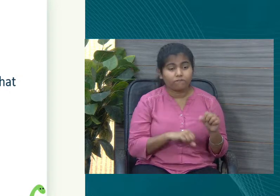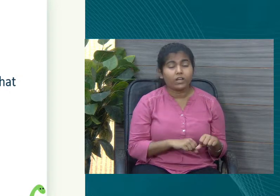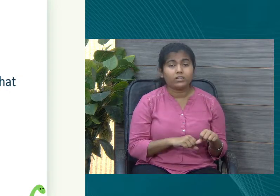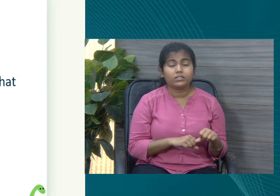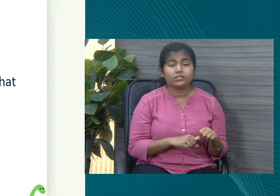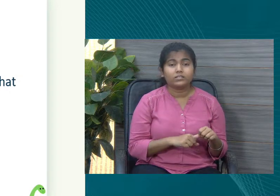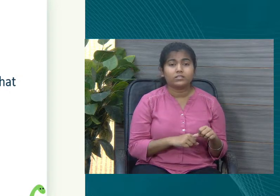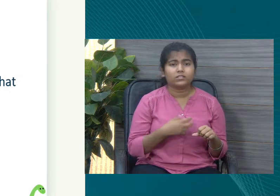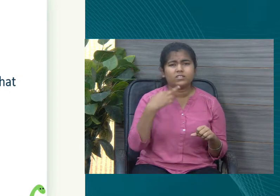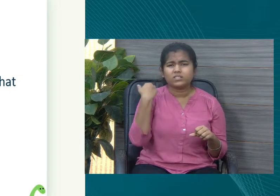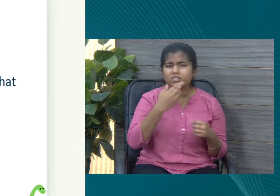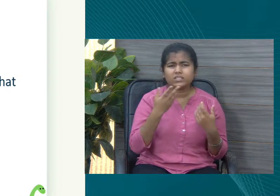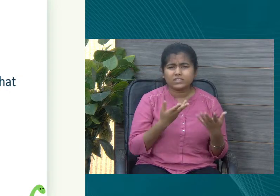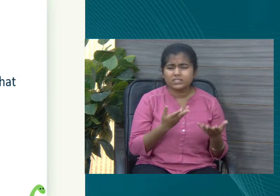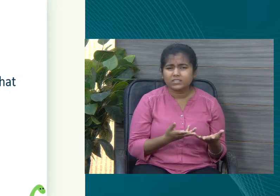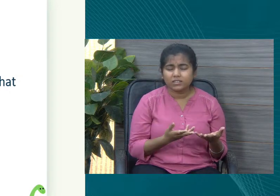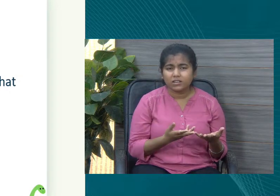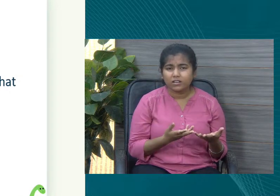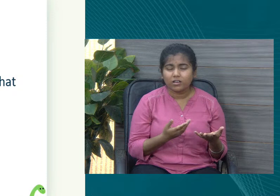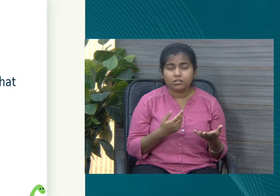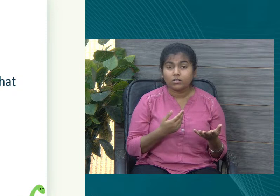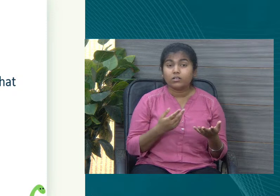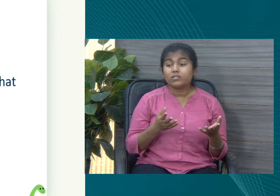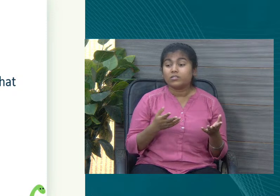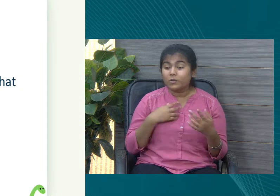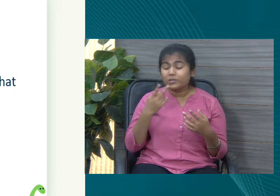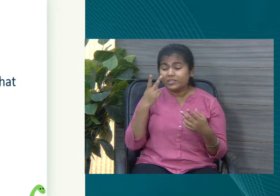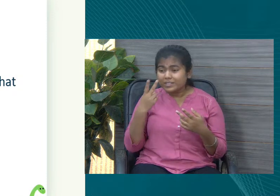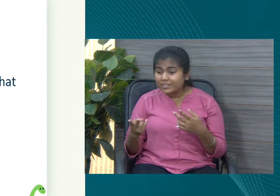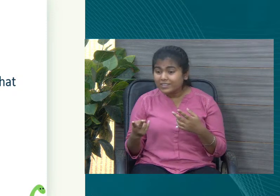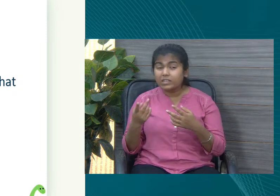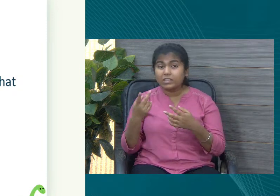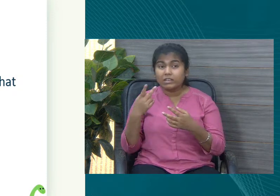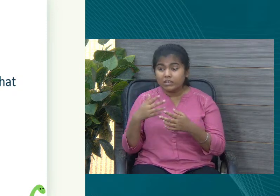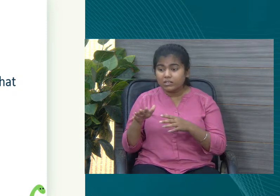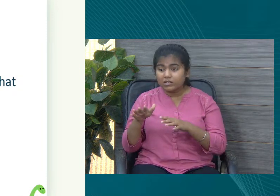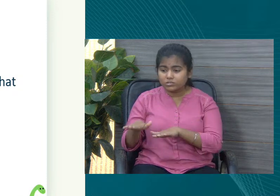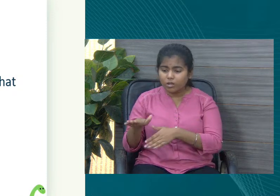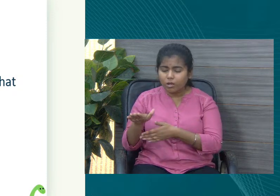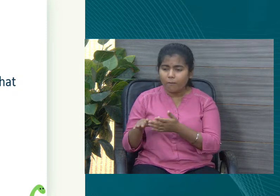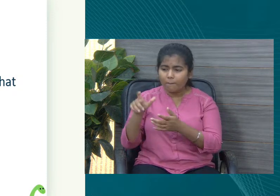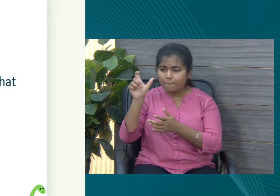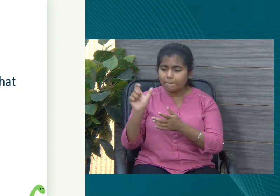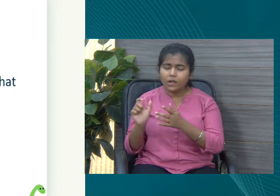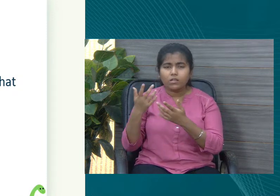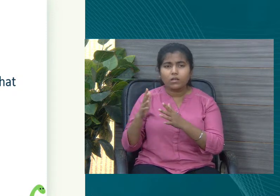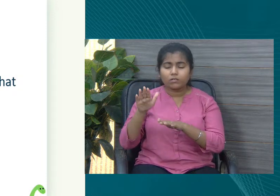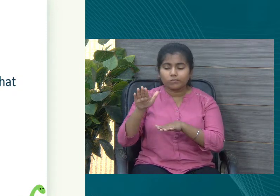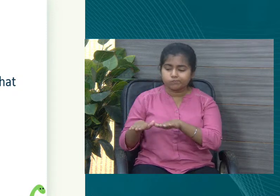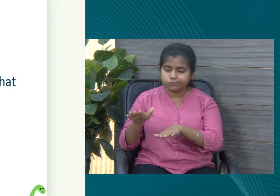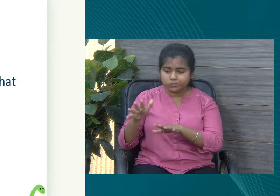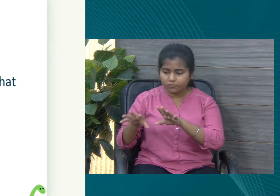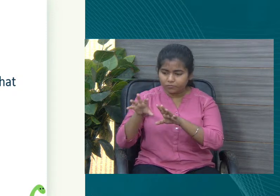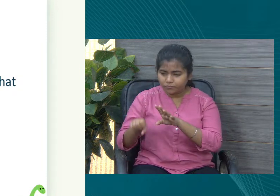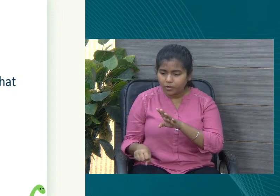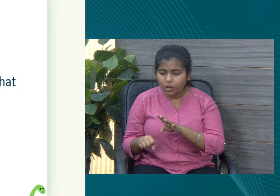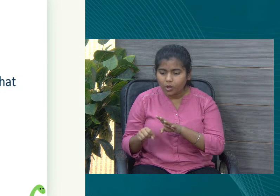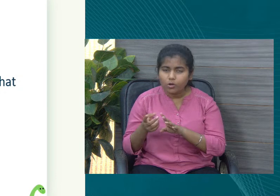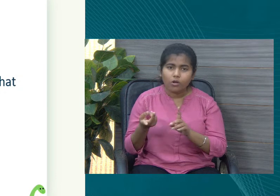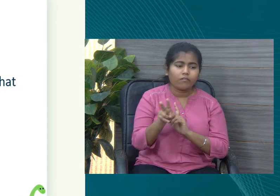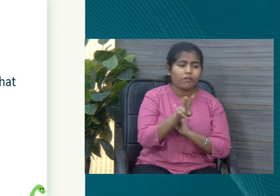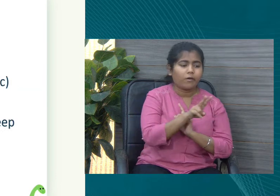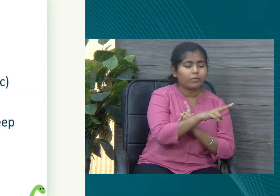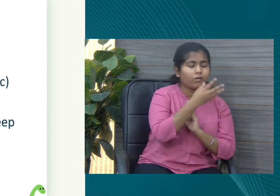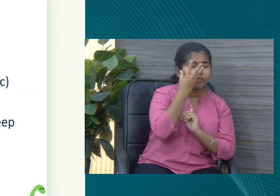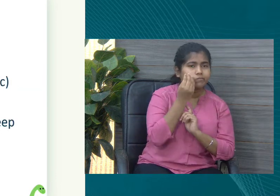footprint and he went back to his cave, he was sitting whole night and he couldn't sleep. Why? Why? Because he was afraid. So